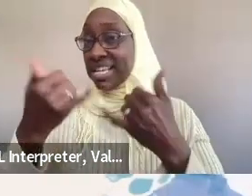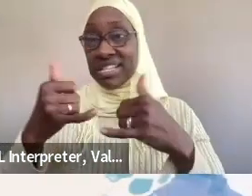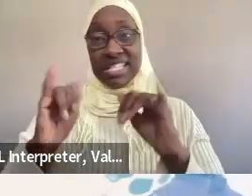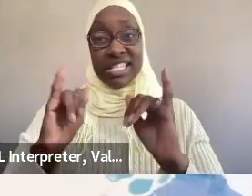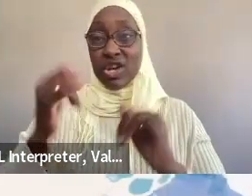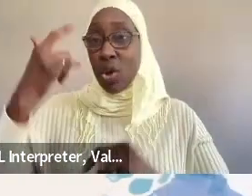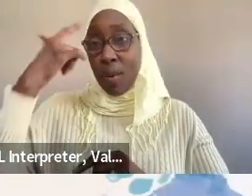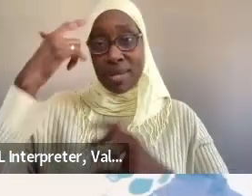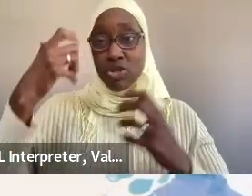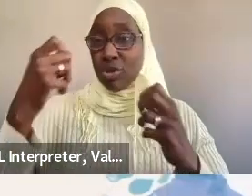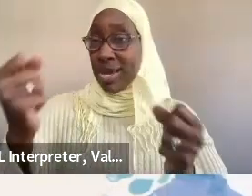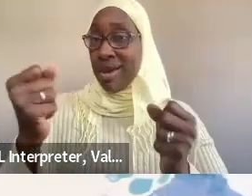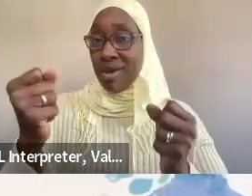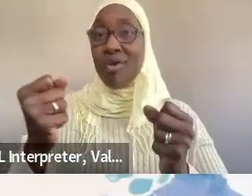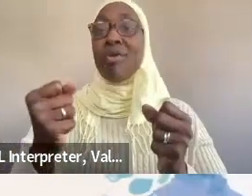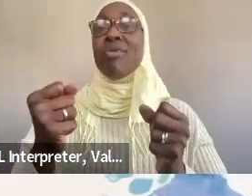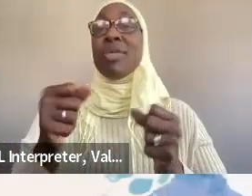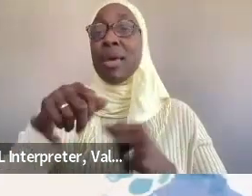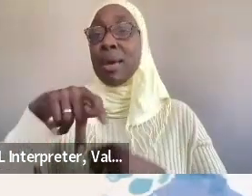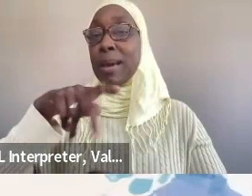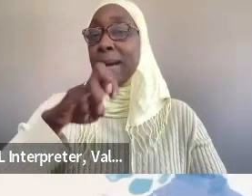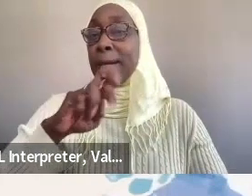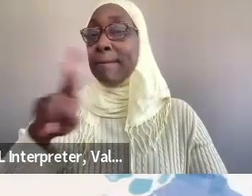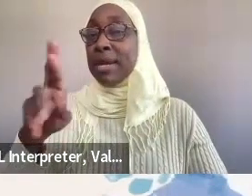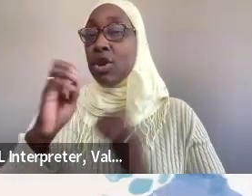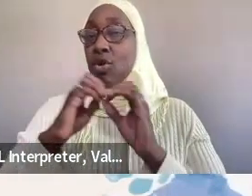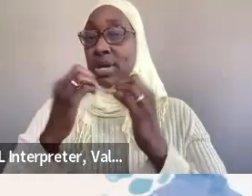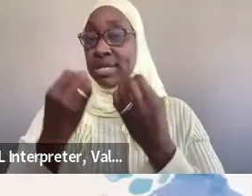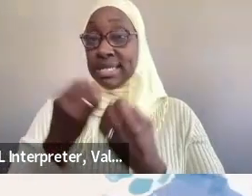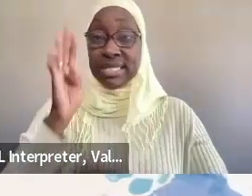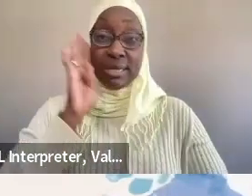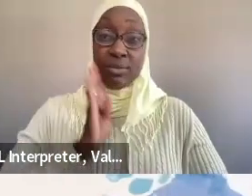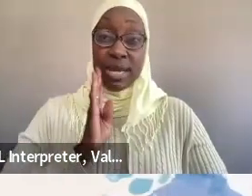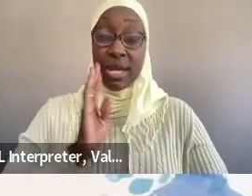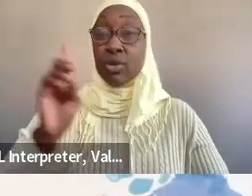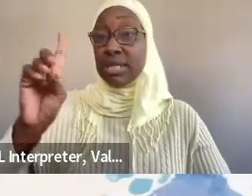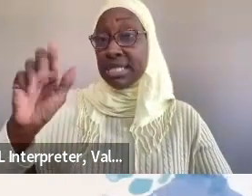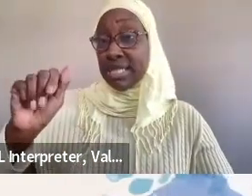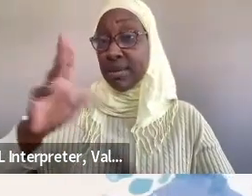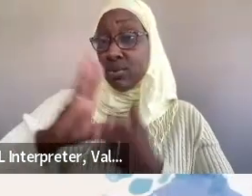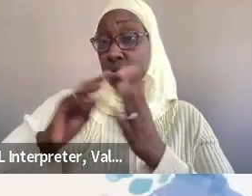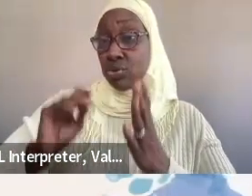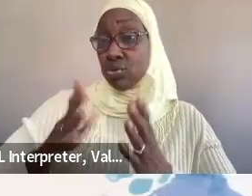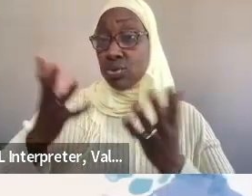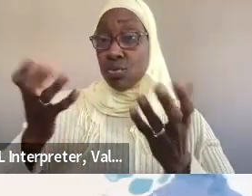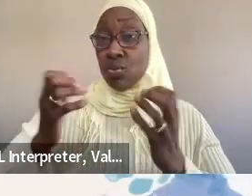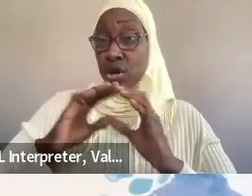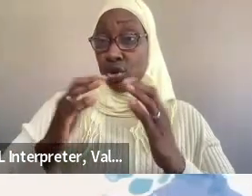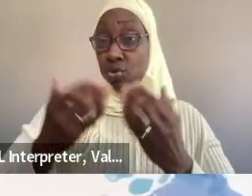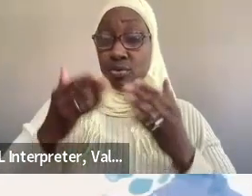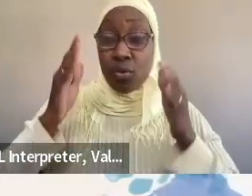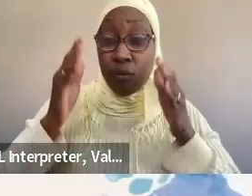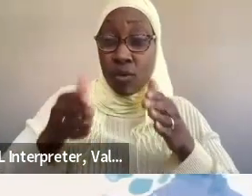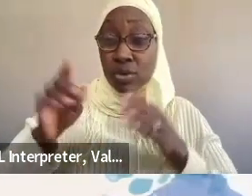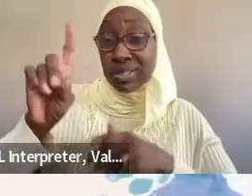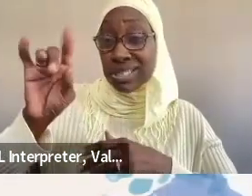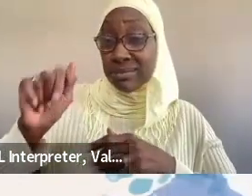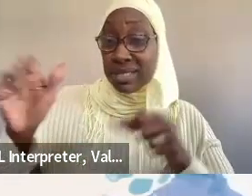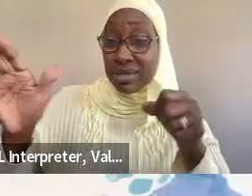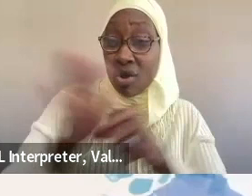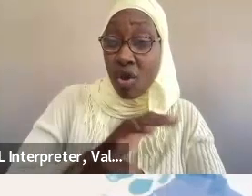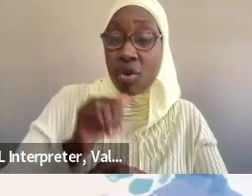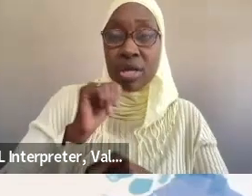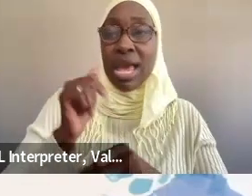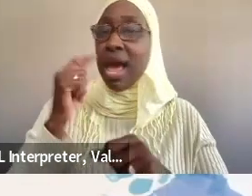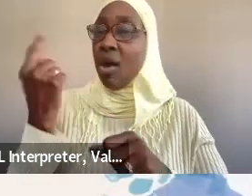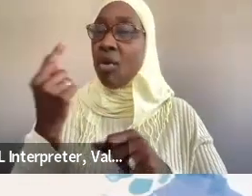like peer organization at Brown. Some disabled students wanted a group that was more focused on disability as a whole and not just focused on mental